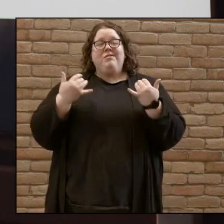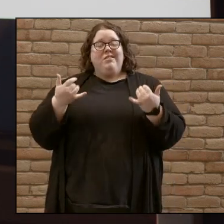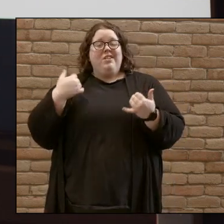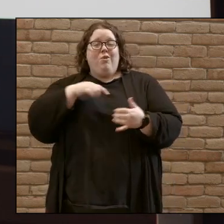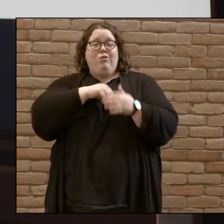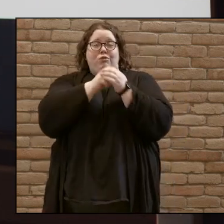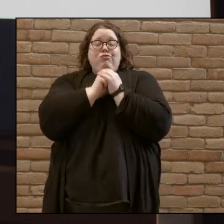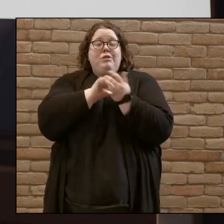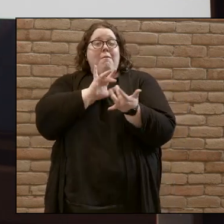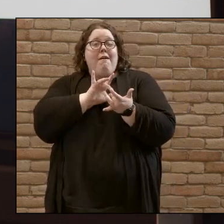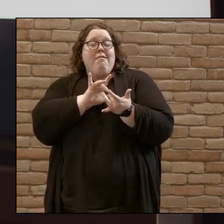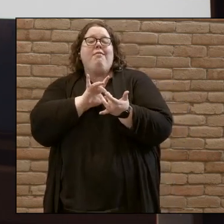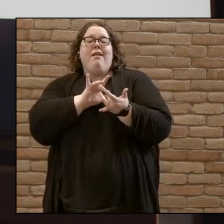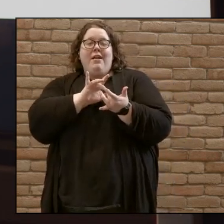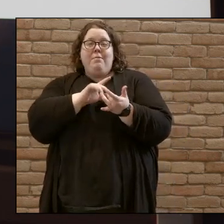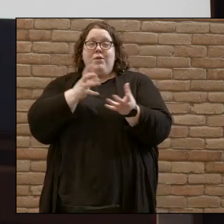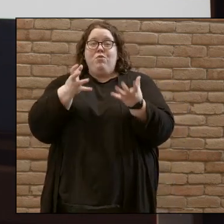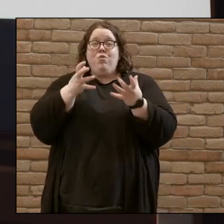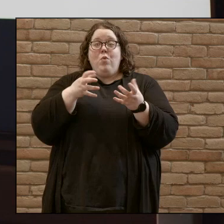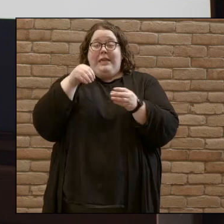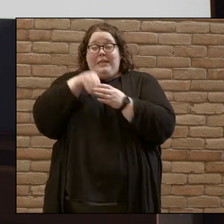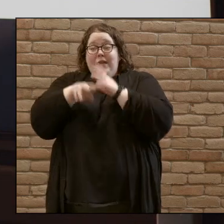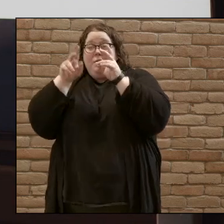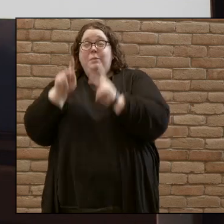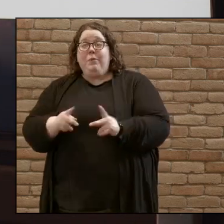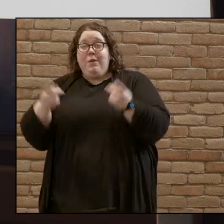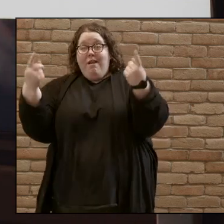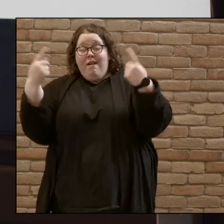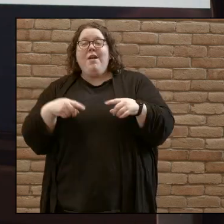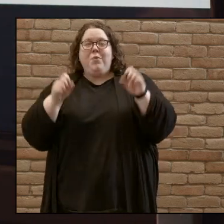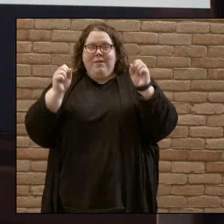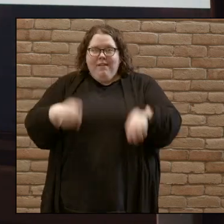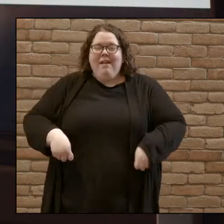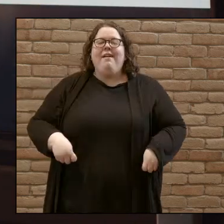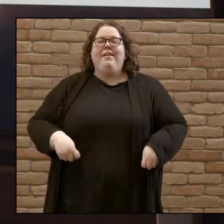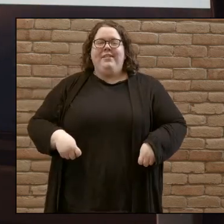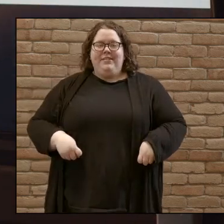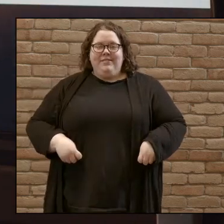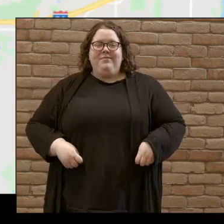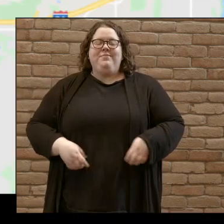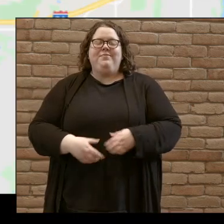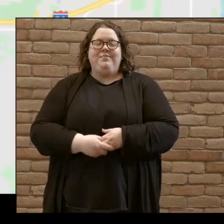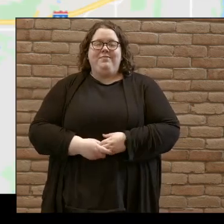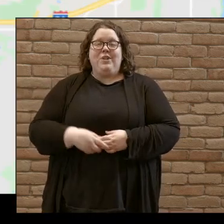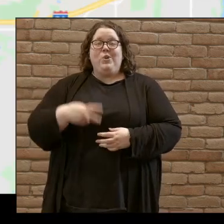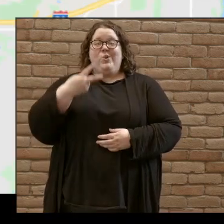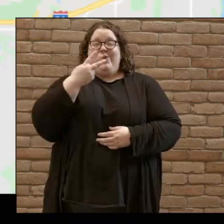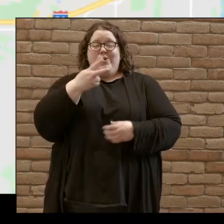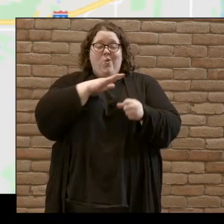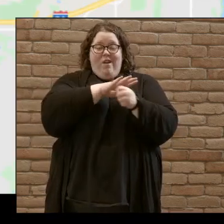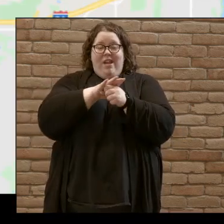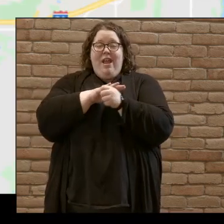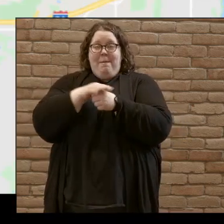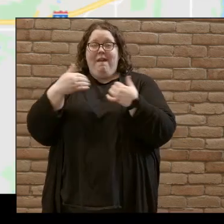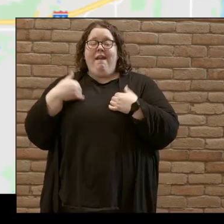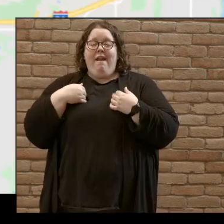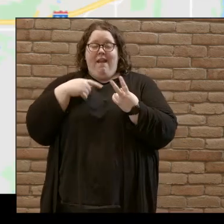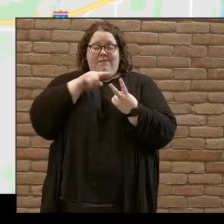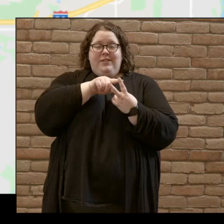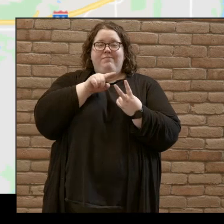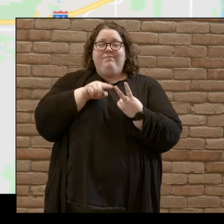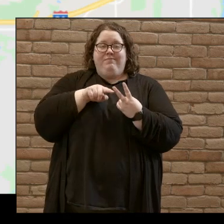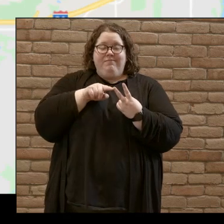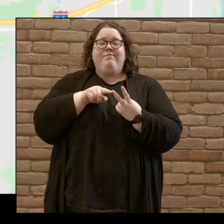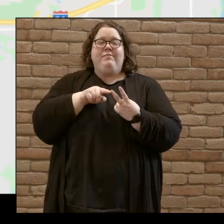you are looking for a way to worship in person, we just want to let you know too that we have two different campuses that are meeting in person.